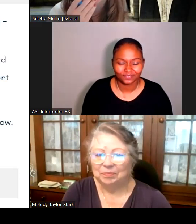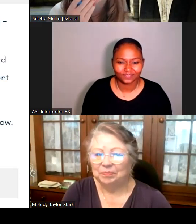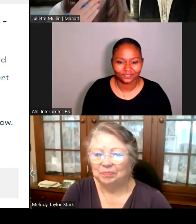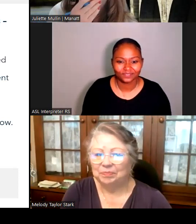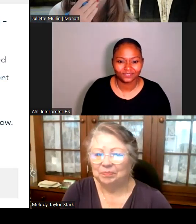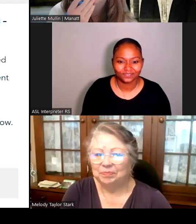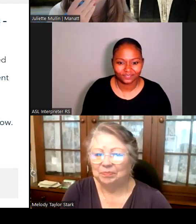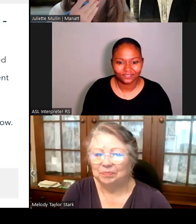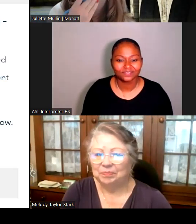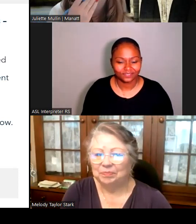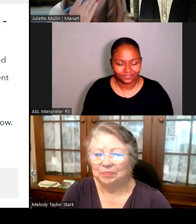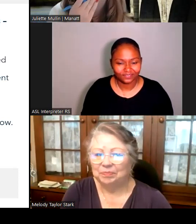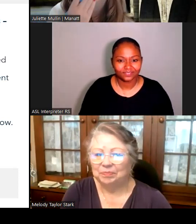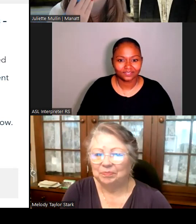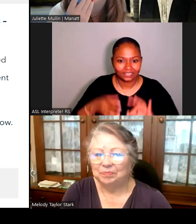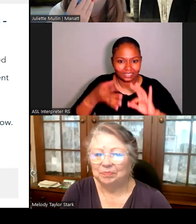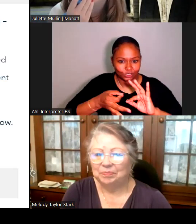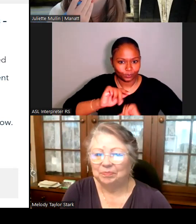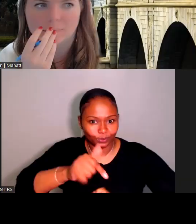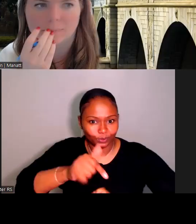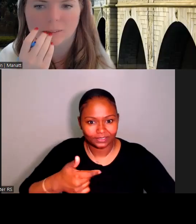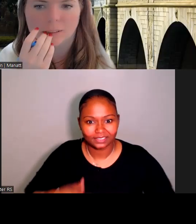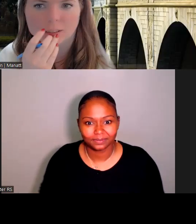Lee, I see you've raised your hand.